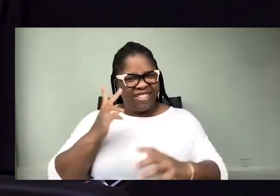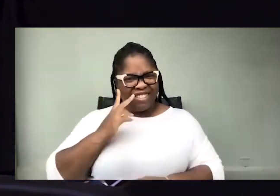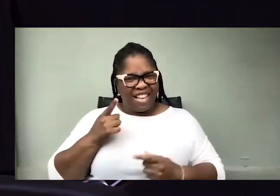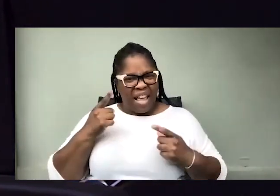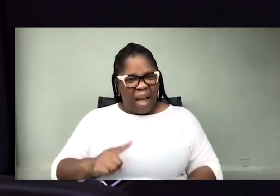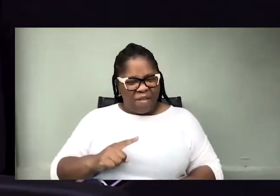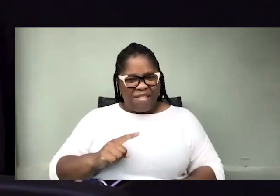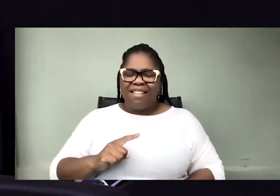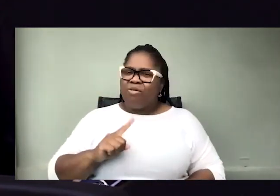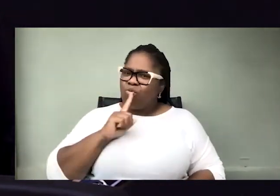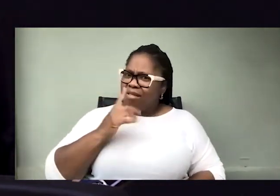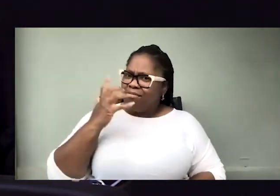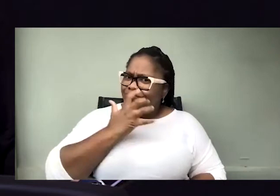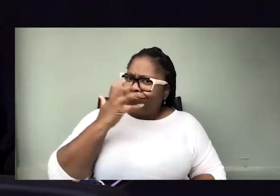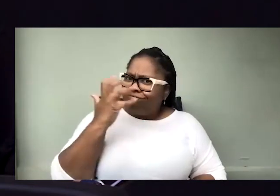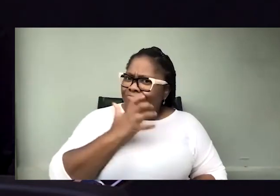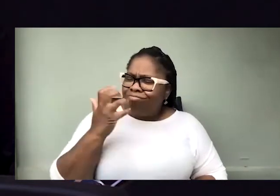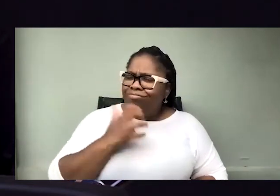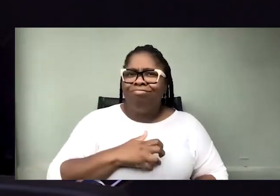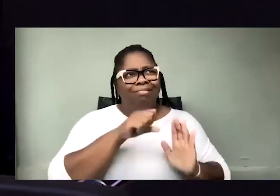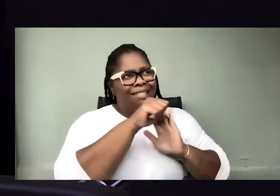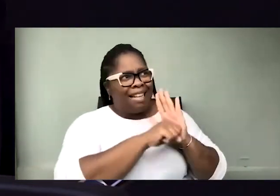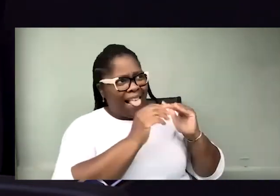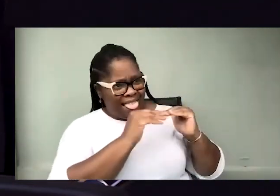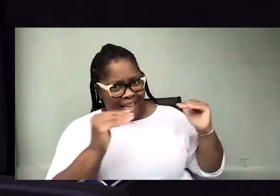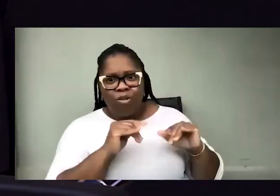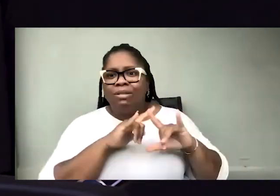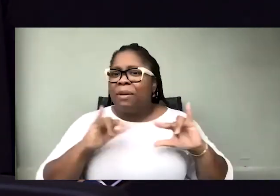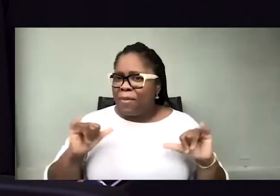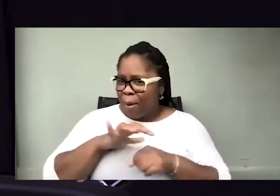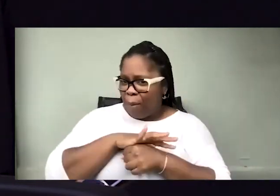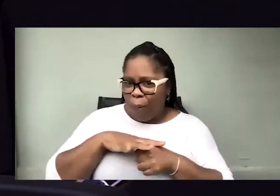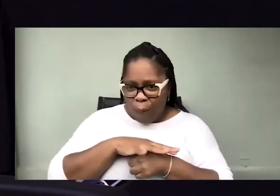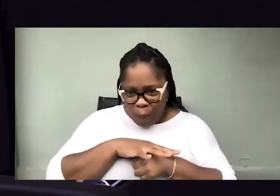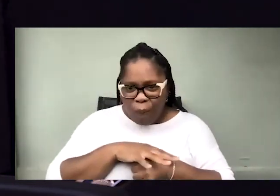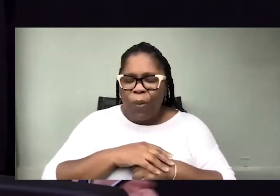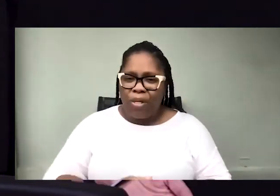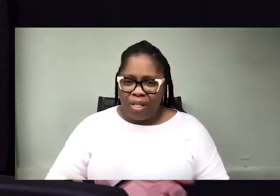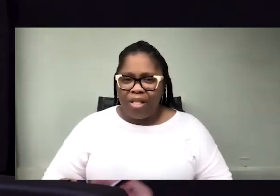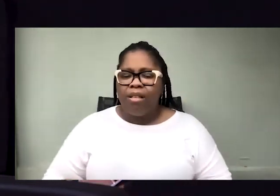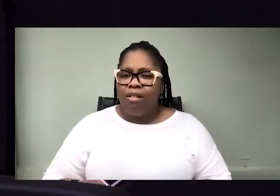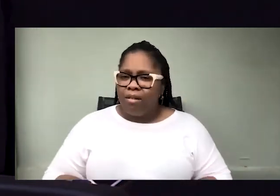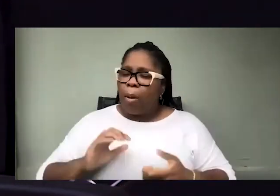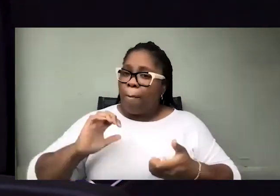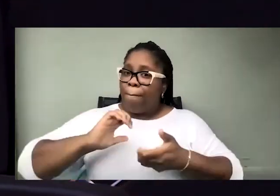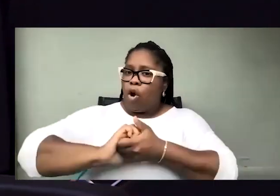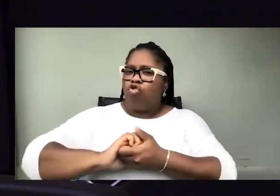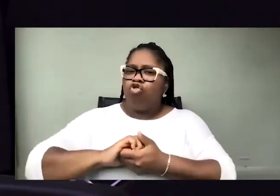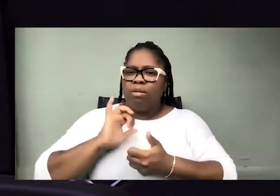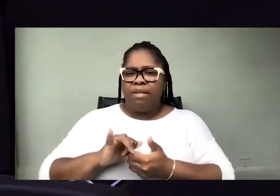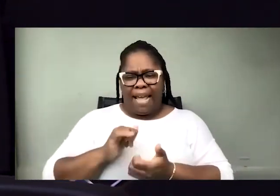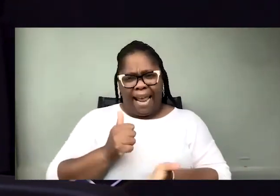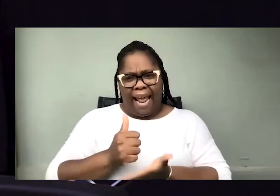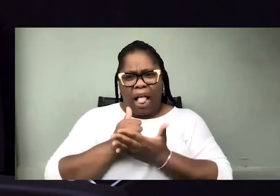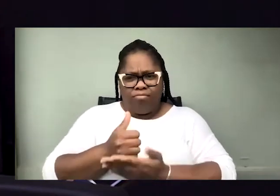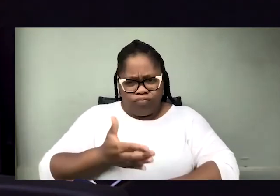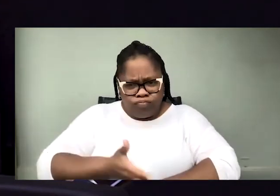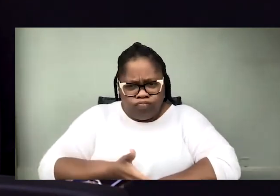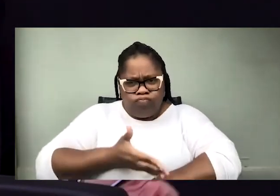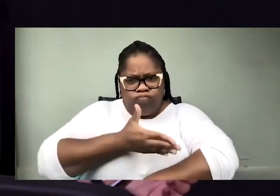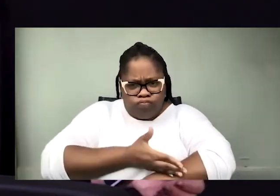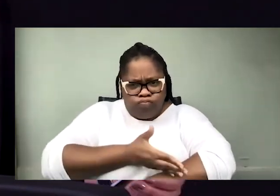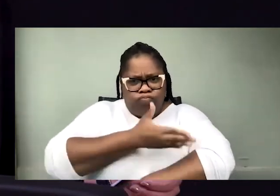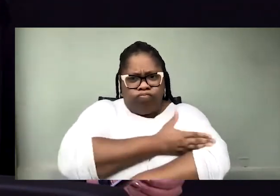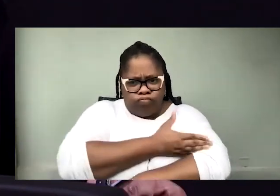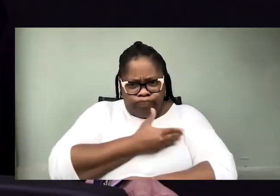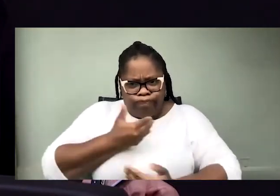been really incredible at both the state level, but also a local level, and partnerships that move the needle. But also, I